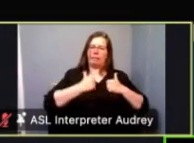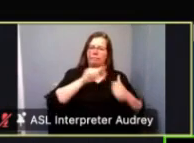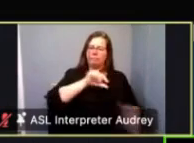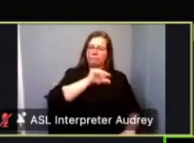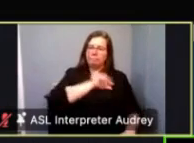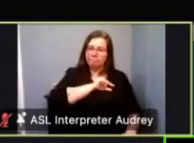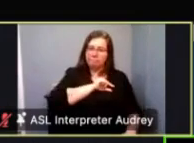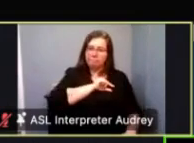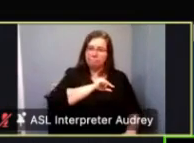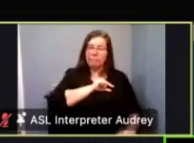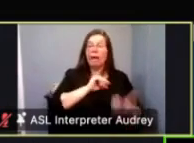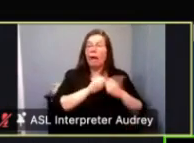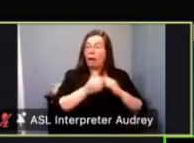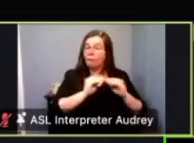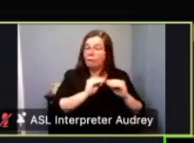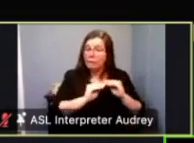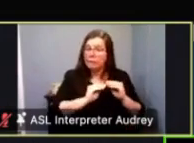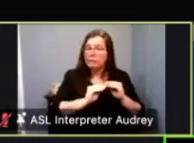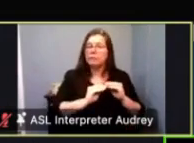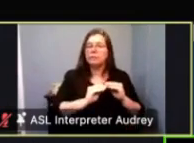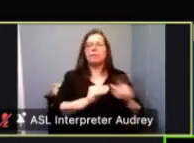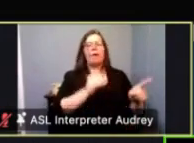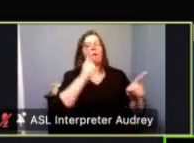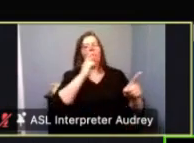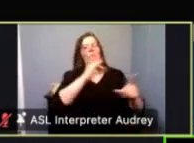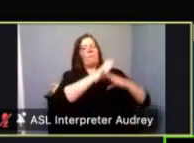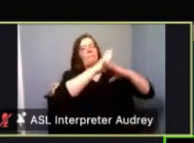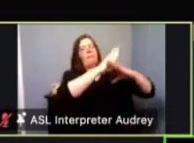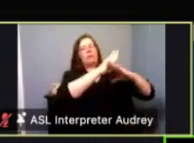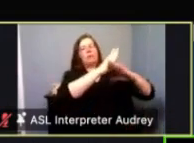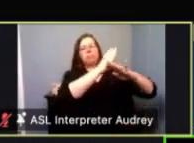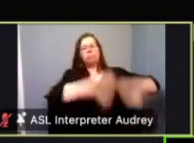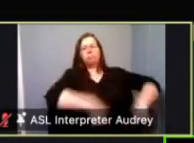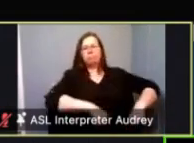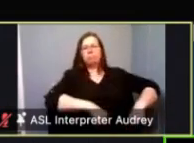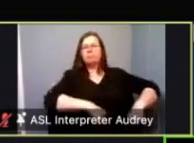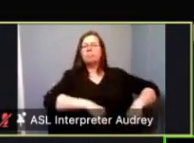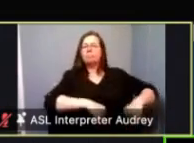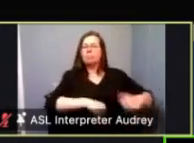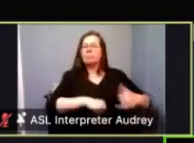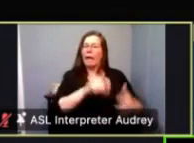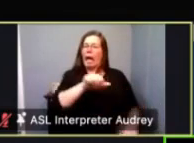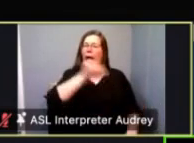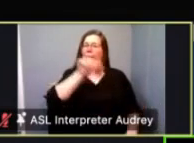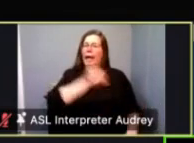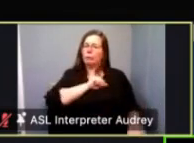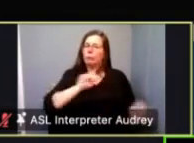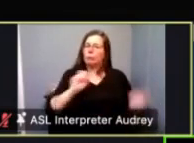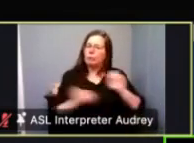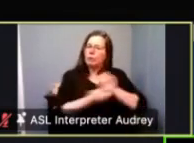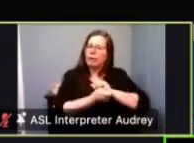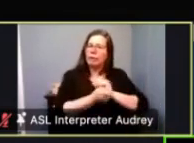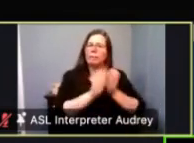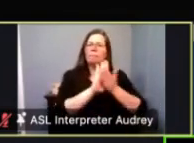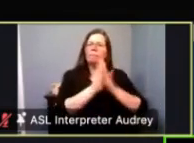remedy is for society to remove barriers, change attitudes, and provide inclusion.